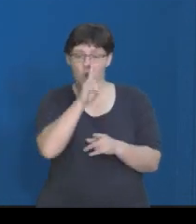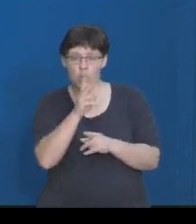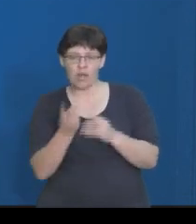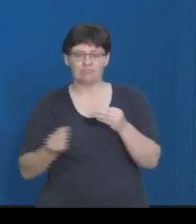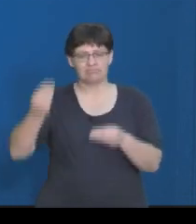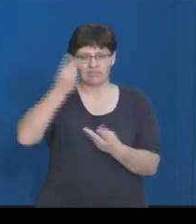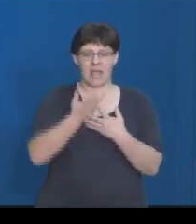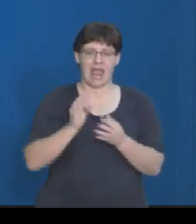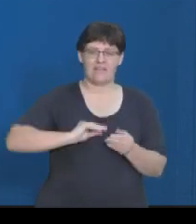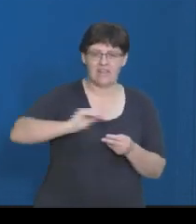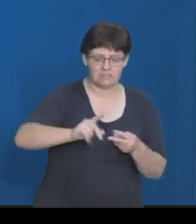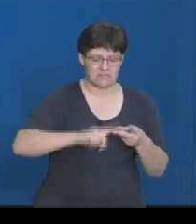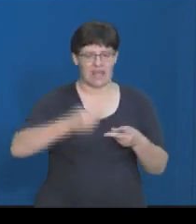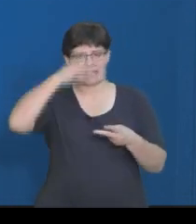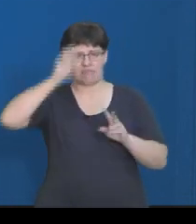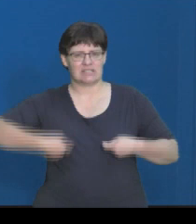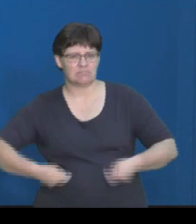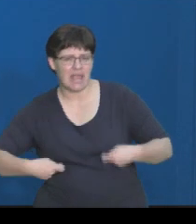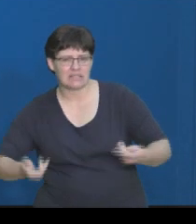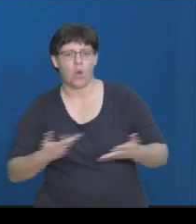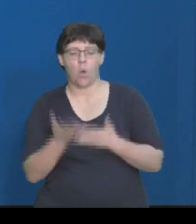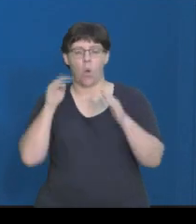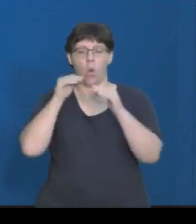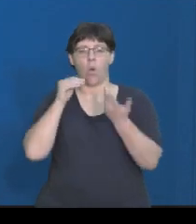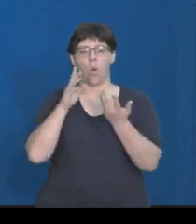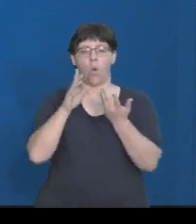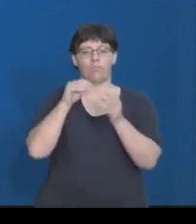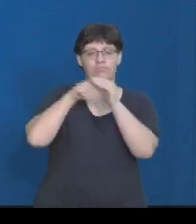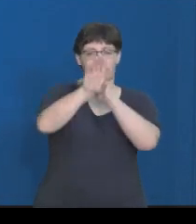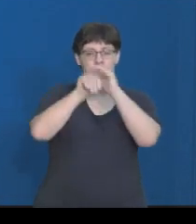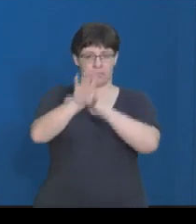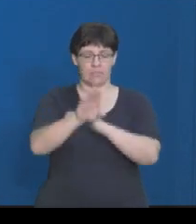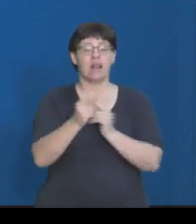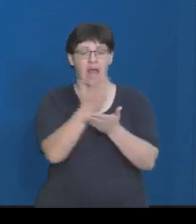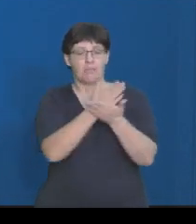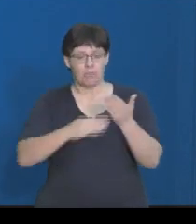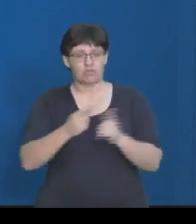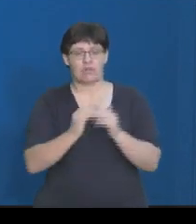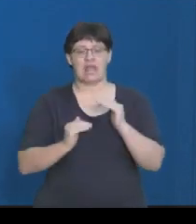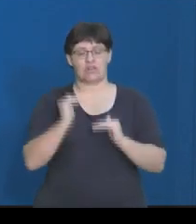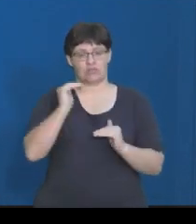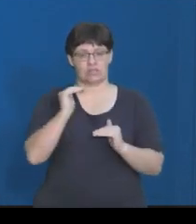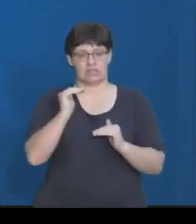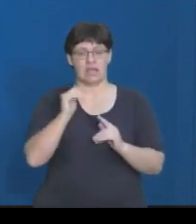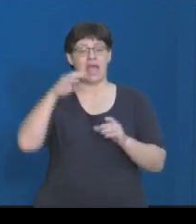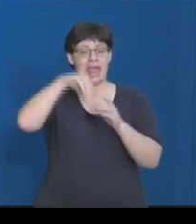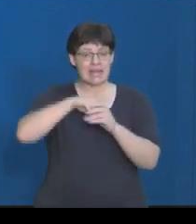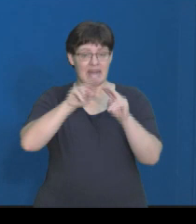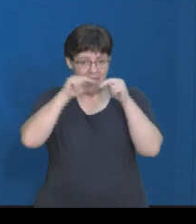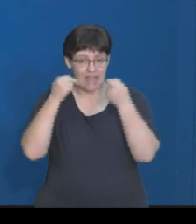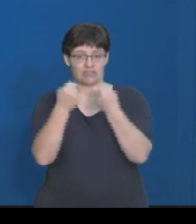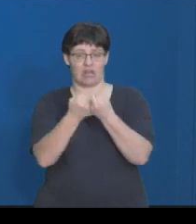injections, investment, government spending, or exports will lead to a proportionate increase in